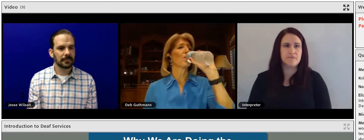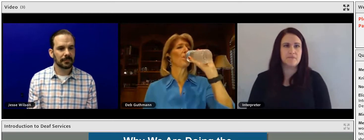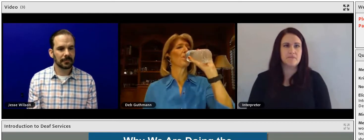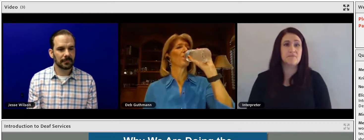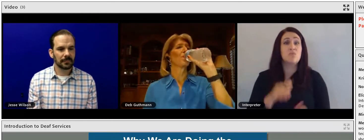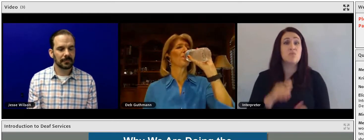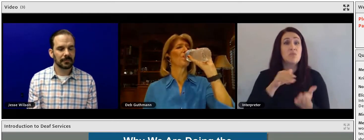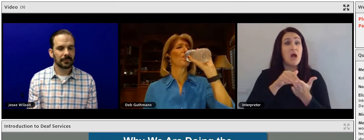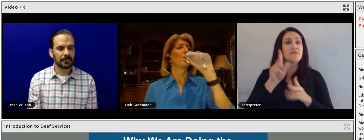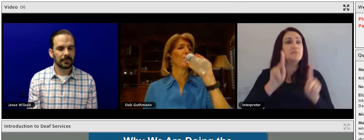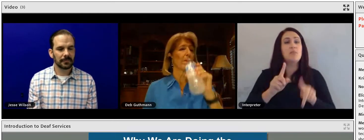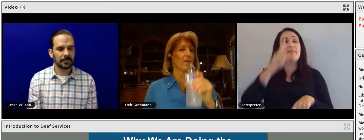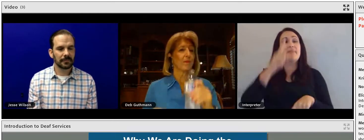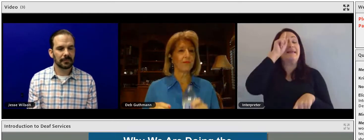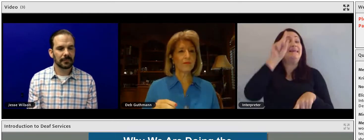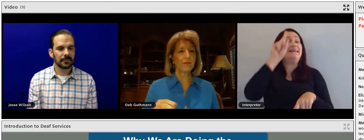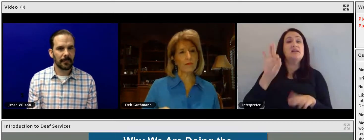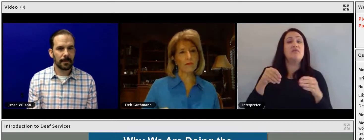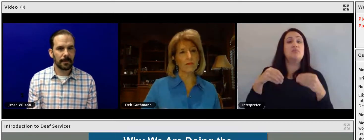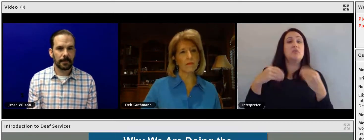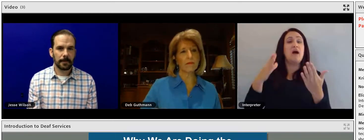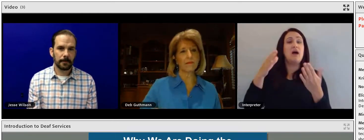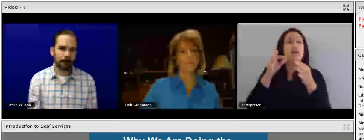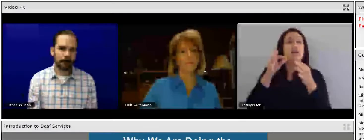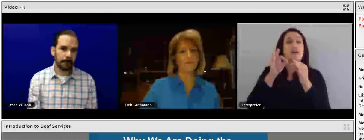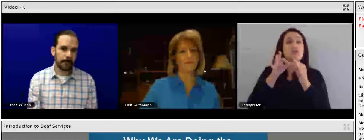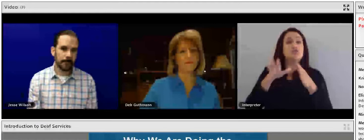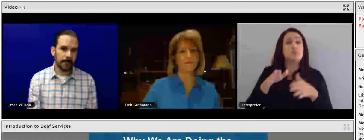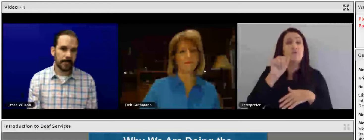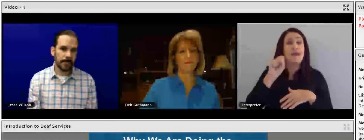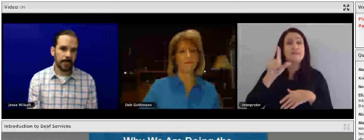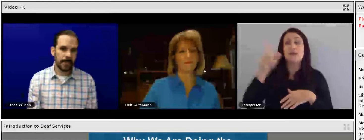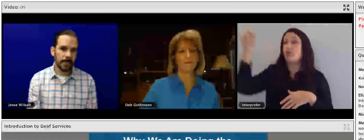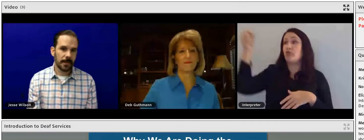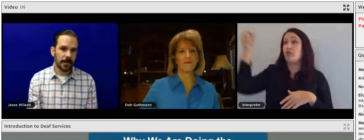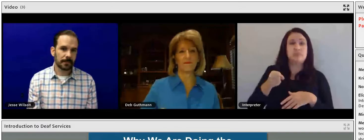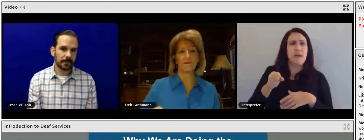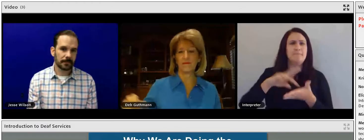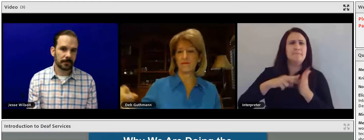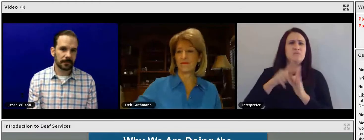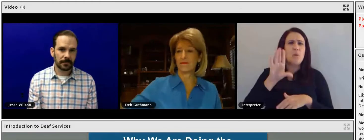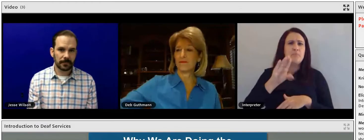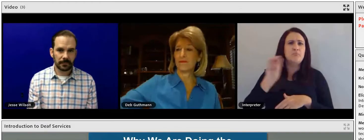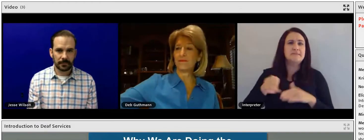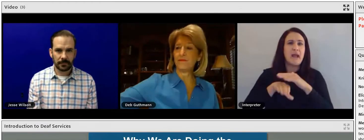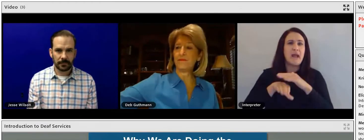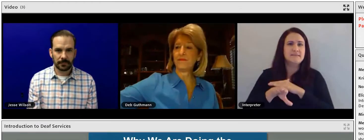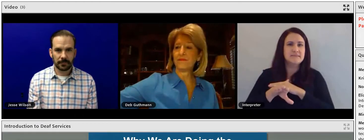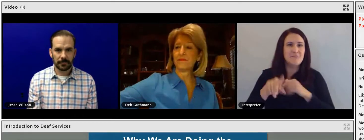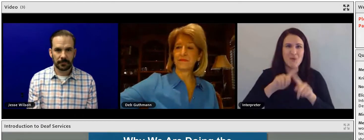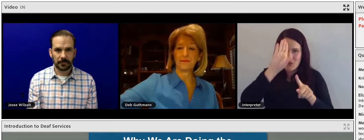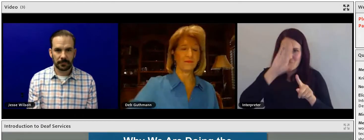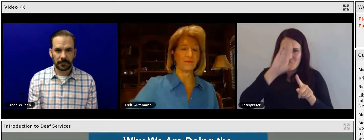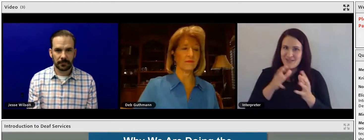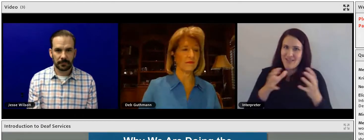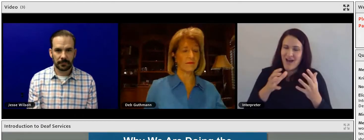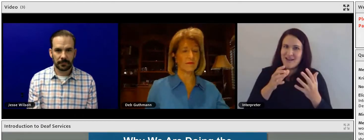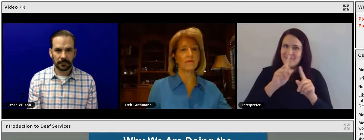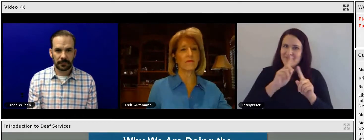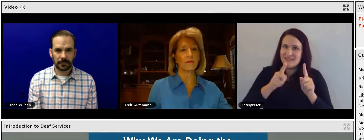Oftentimes people think that if you provide an ASL interpreter, you're providing full access, but we know that there are a lot of nuances to serving